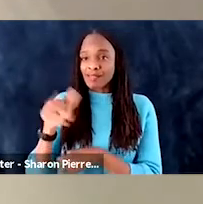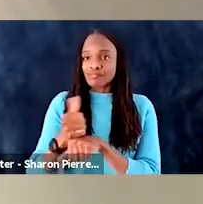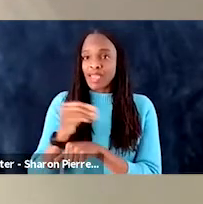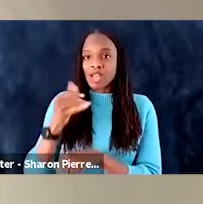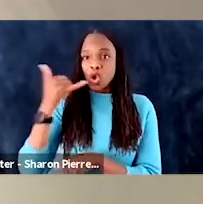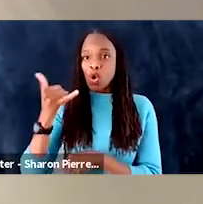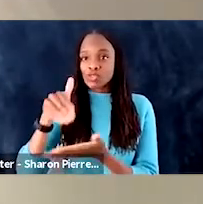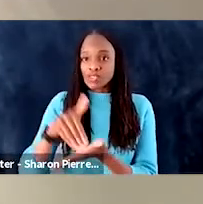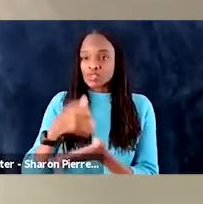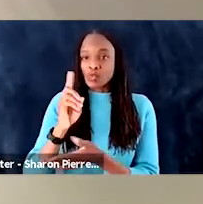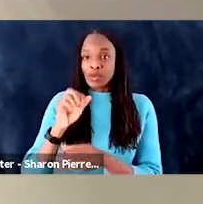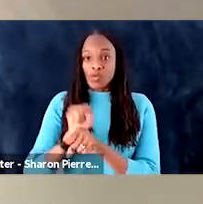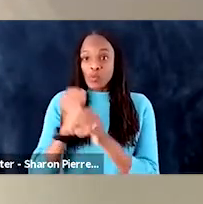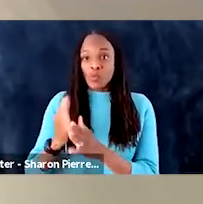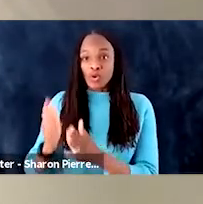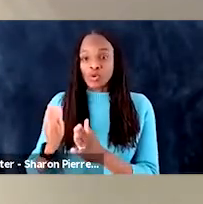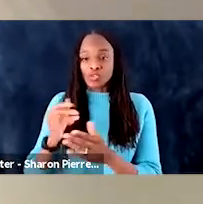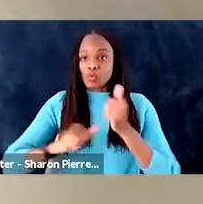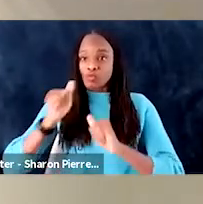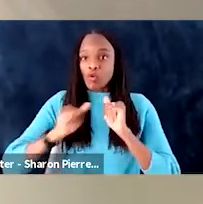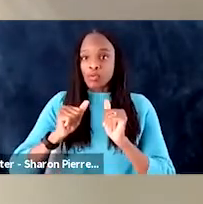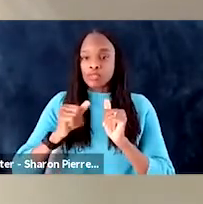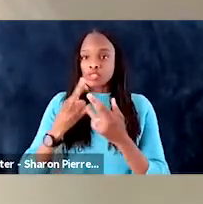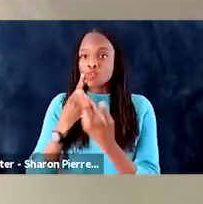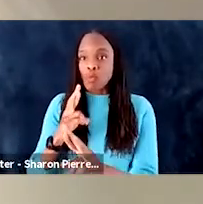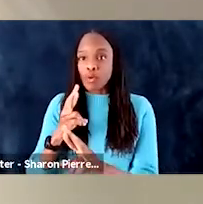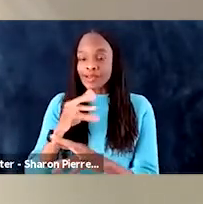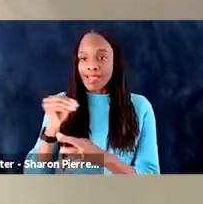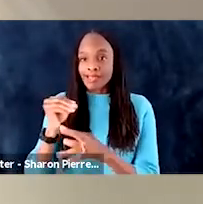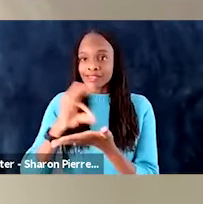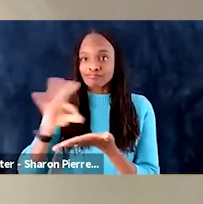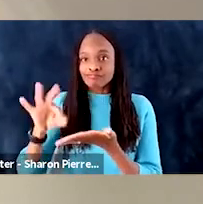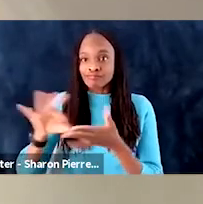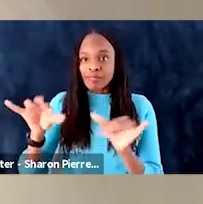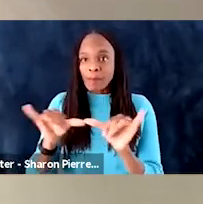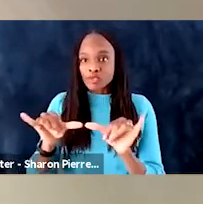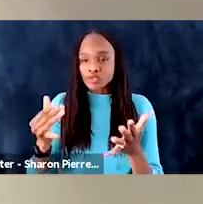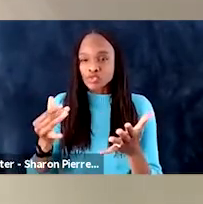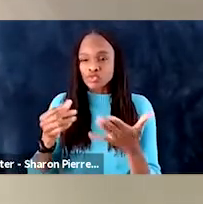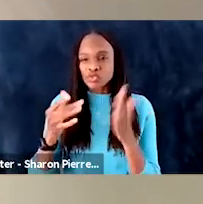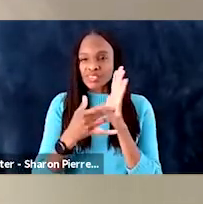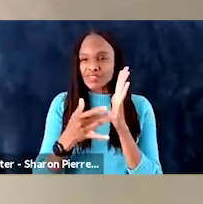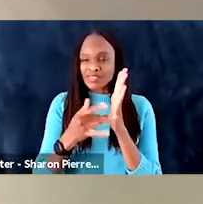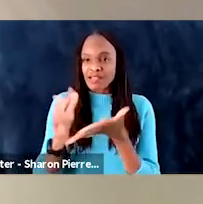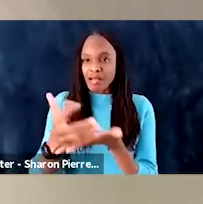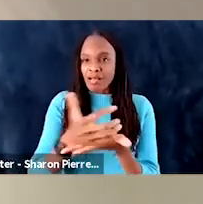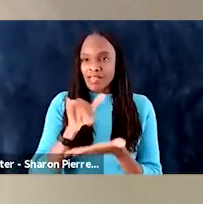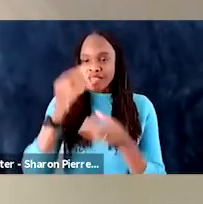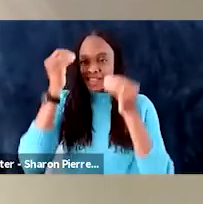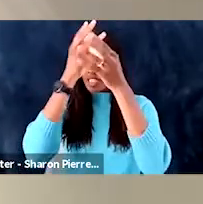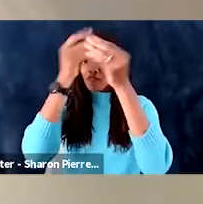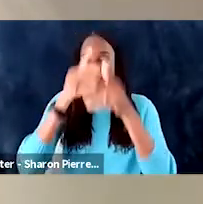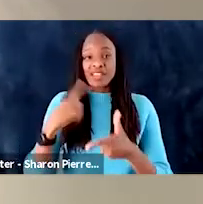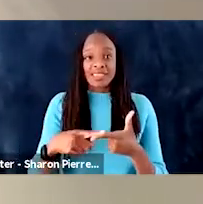centers, where workers' performance is recorded and measured. And these devices collect that information and